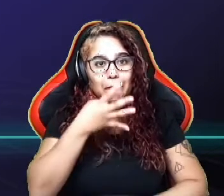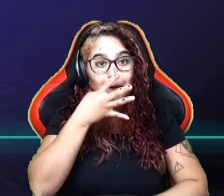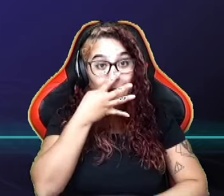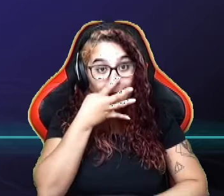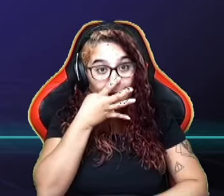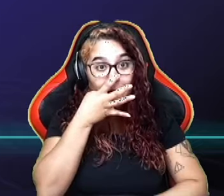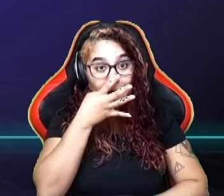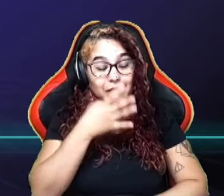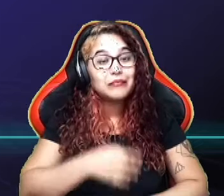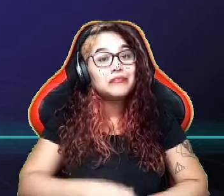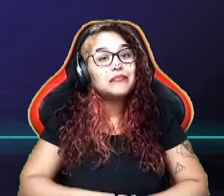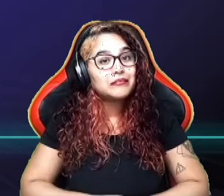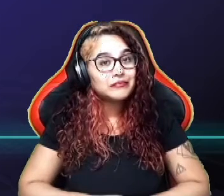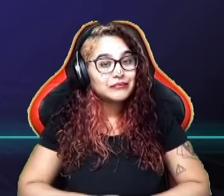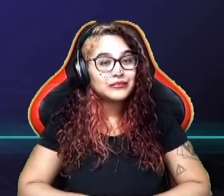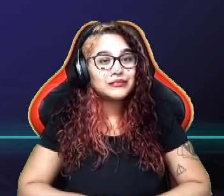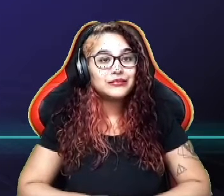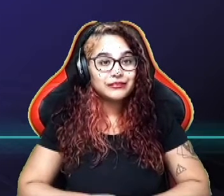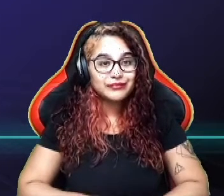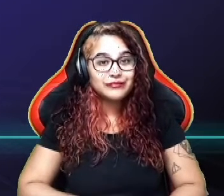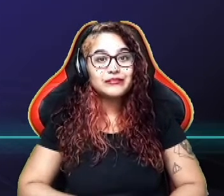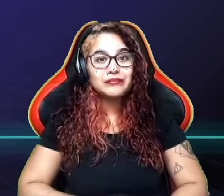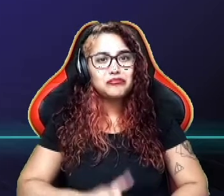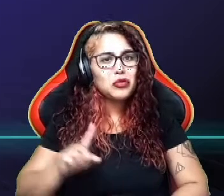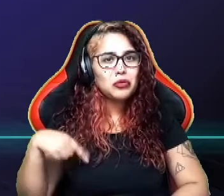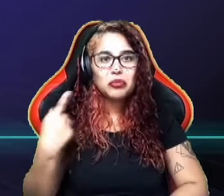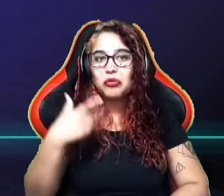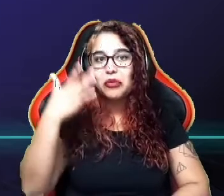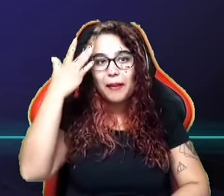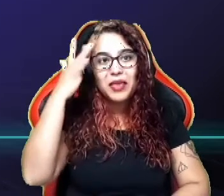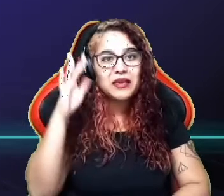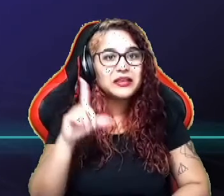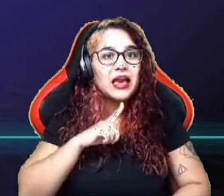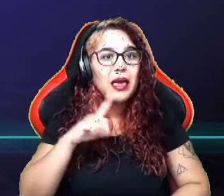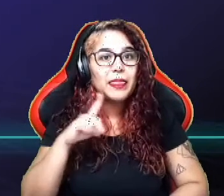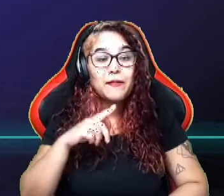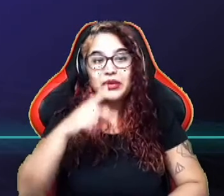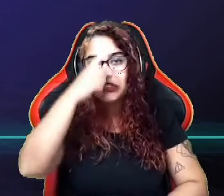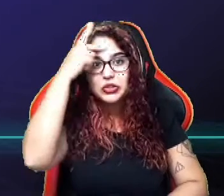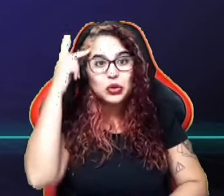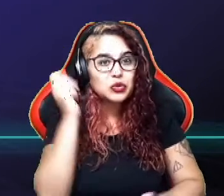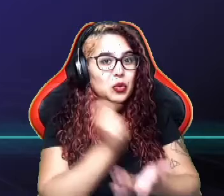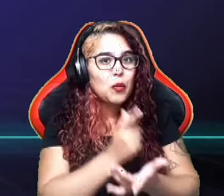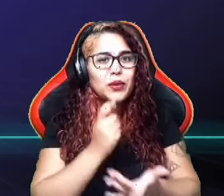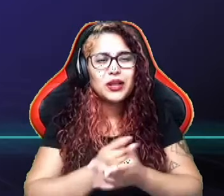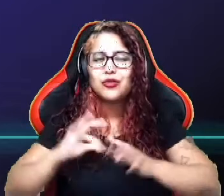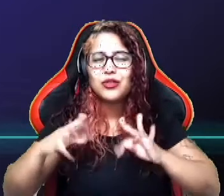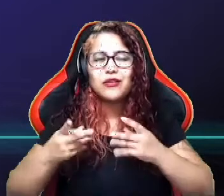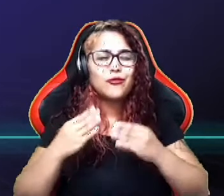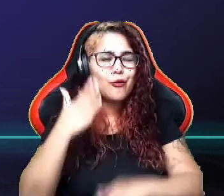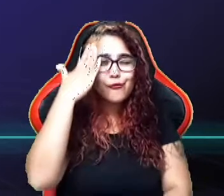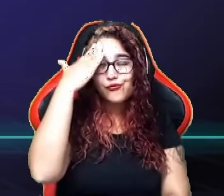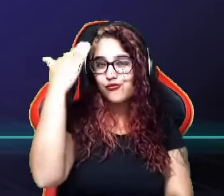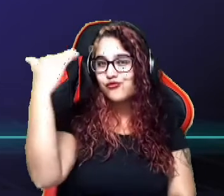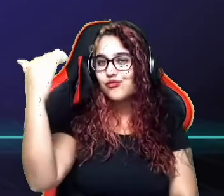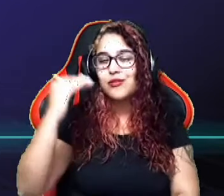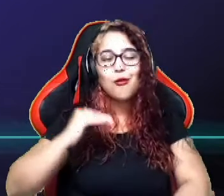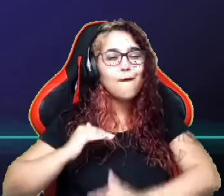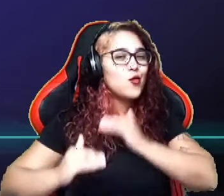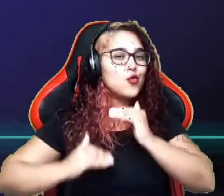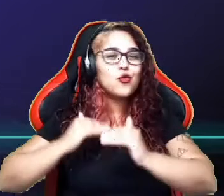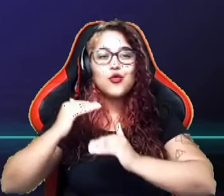And it was really amazing that we had that many consumers. And it was an absolute